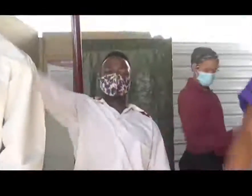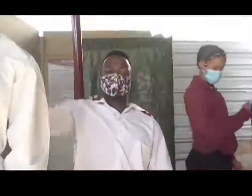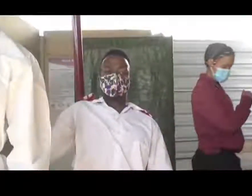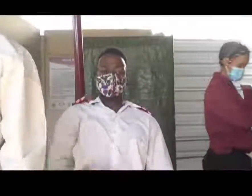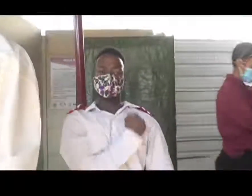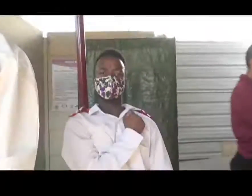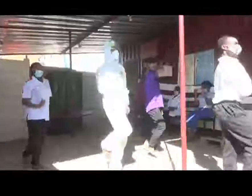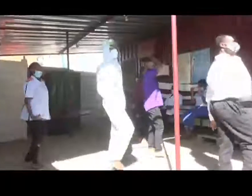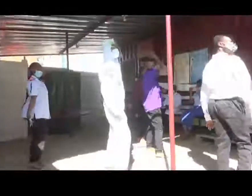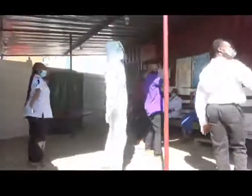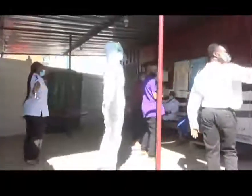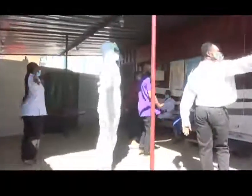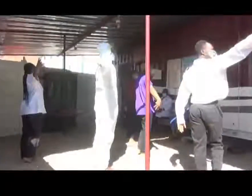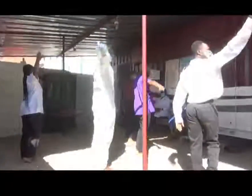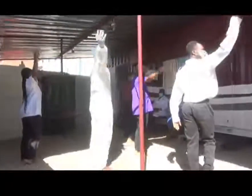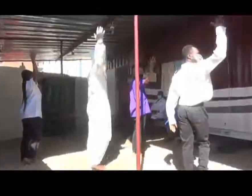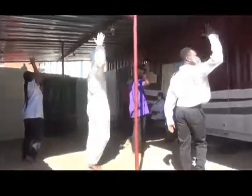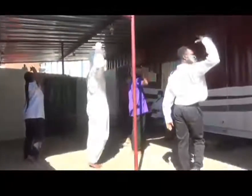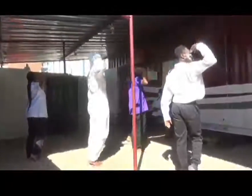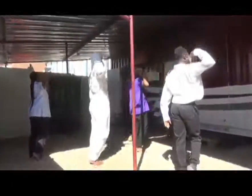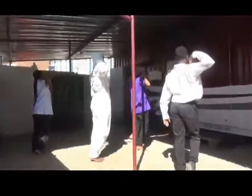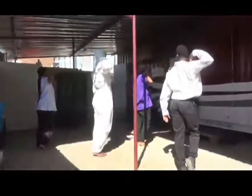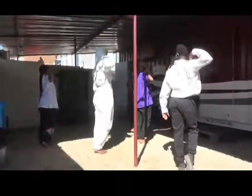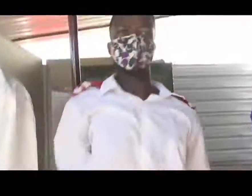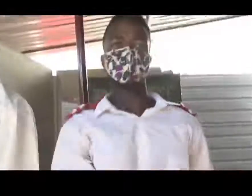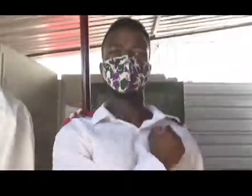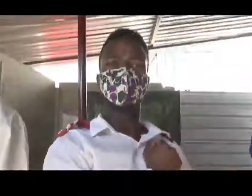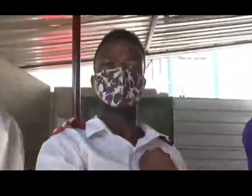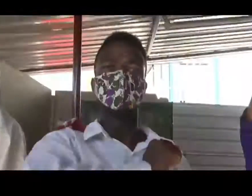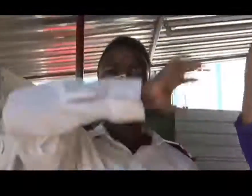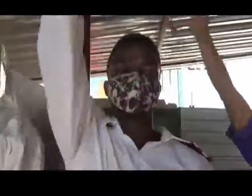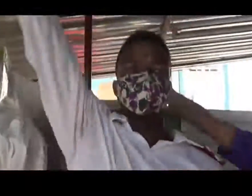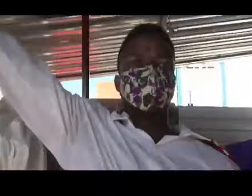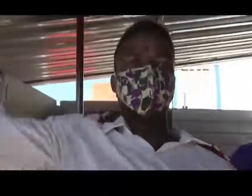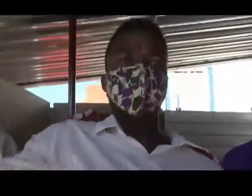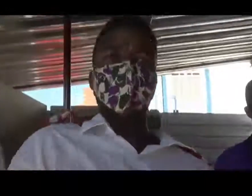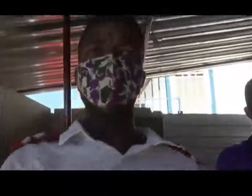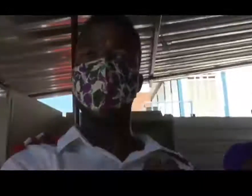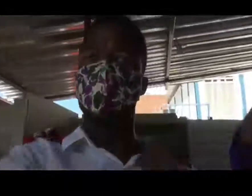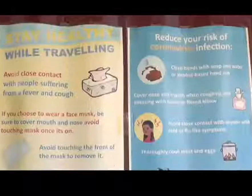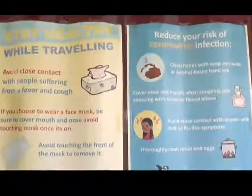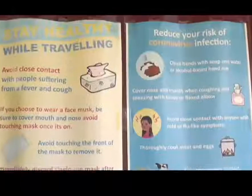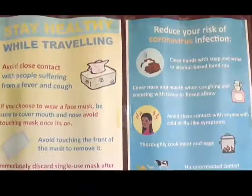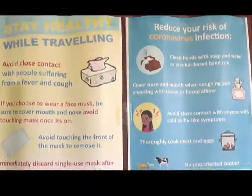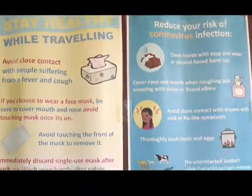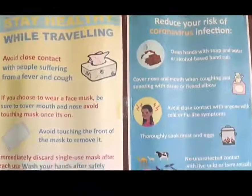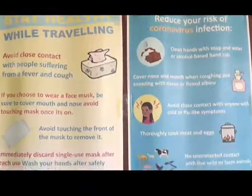home care specialists, even at the old age home.